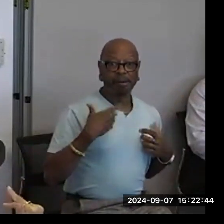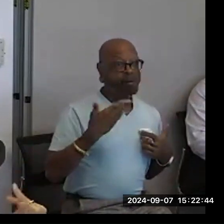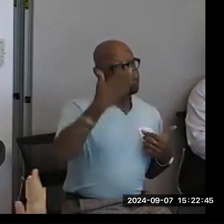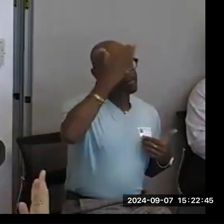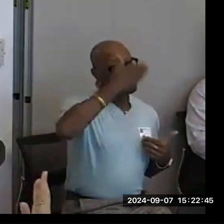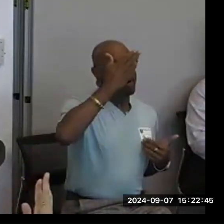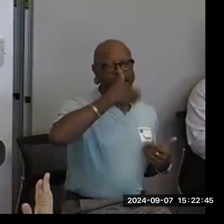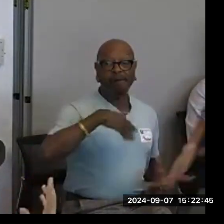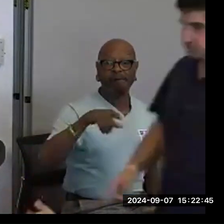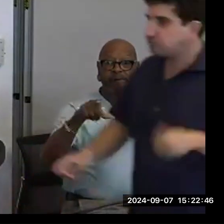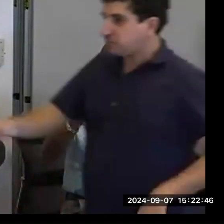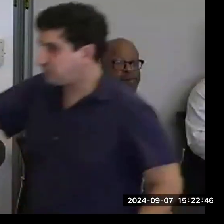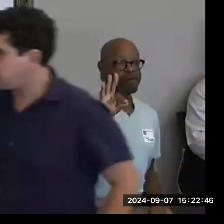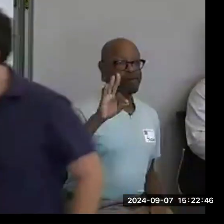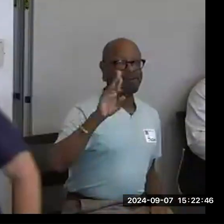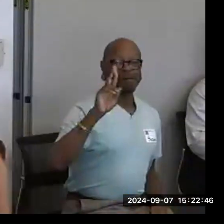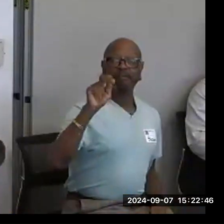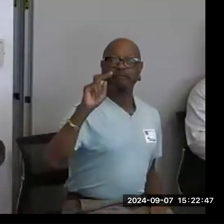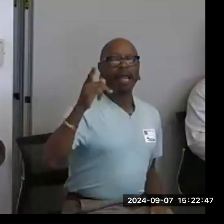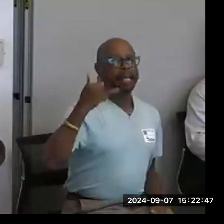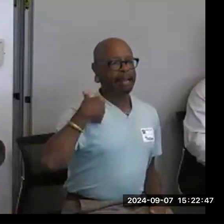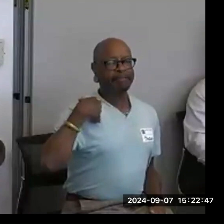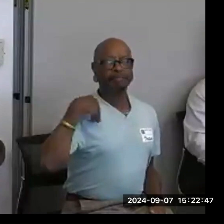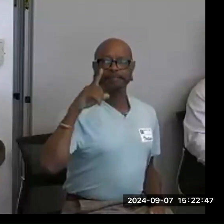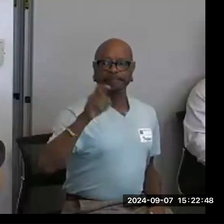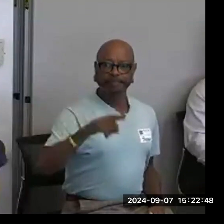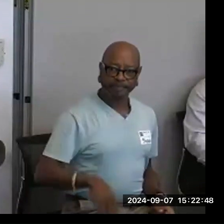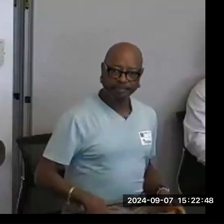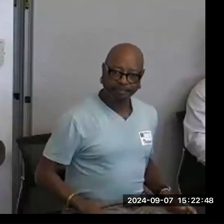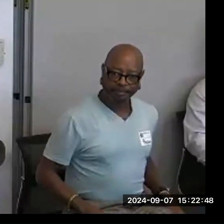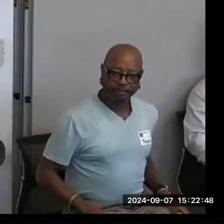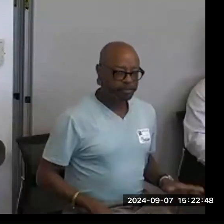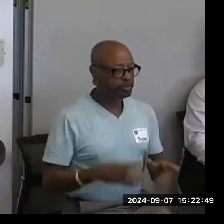front? Yes, I have a question. Okay, let's get you on the mic.